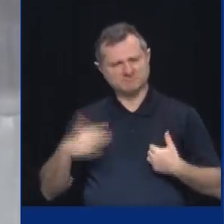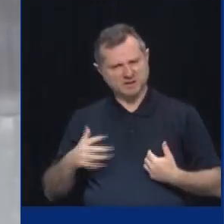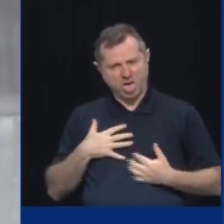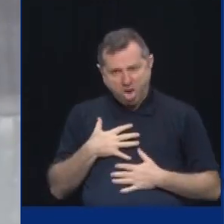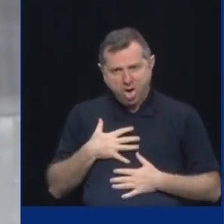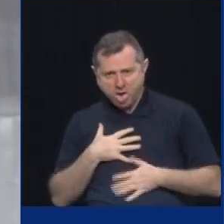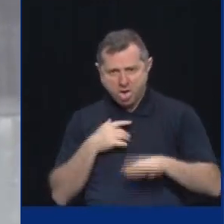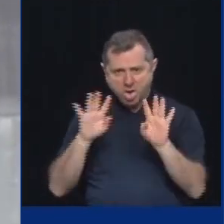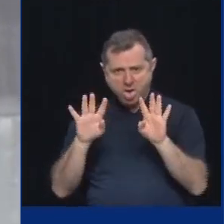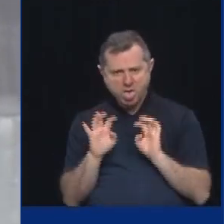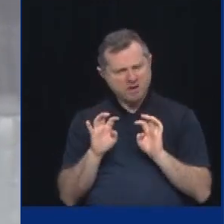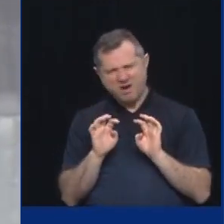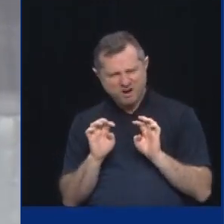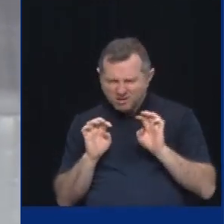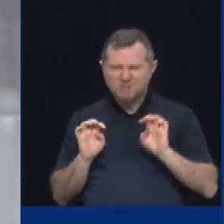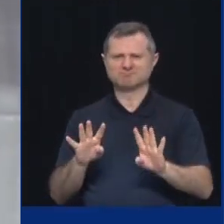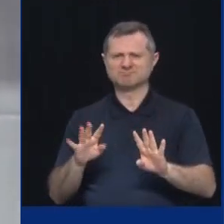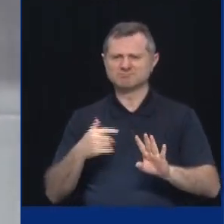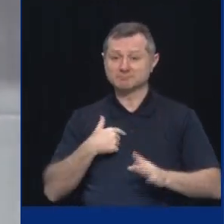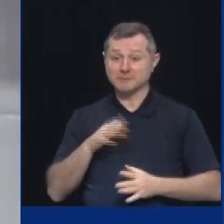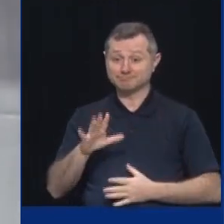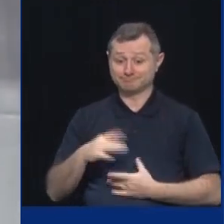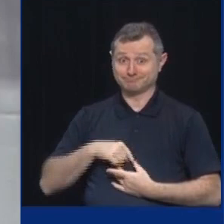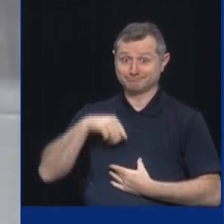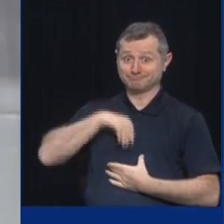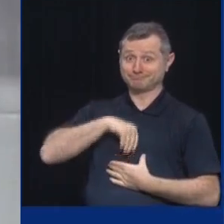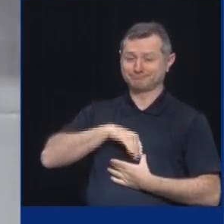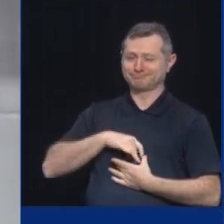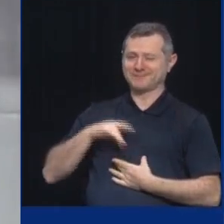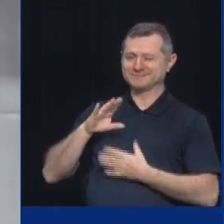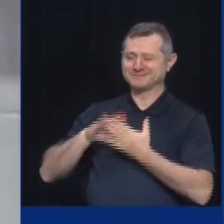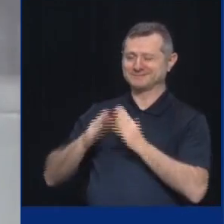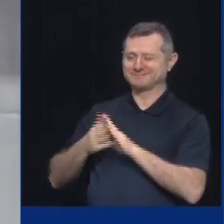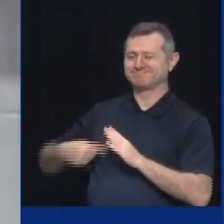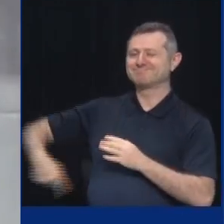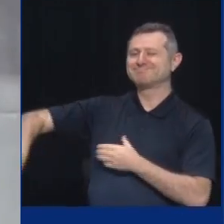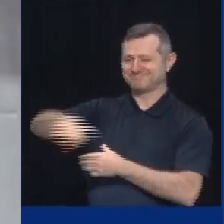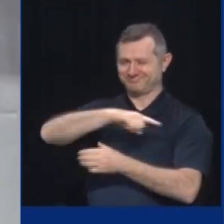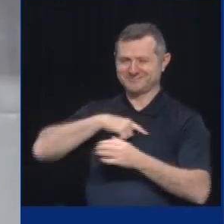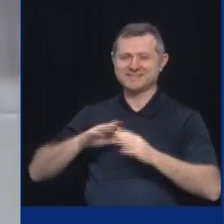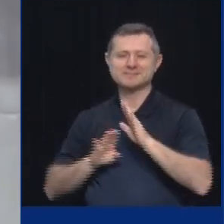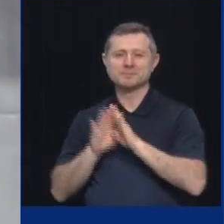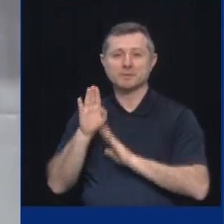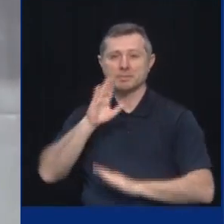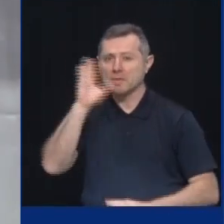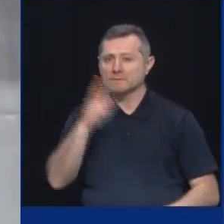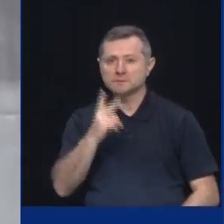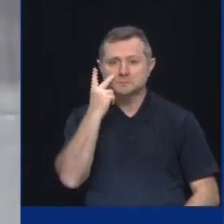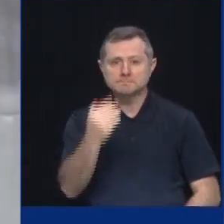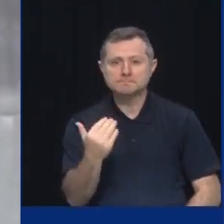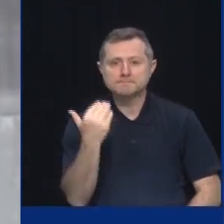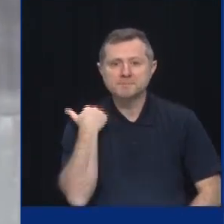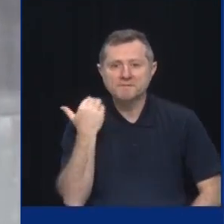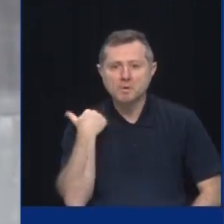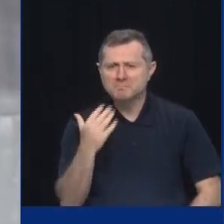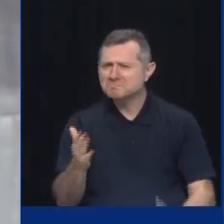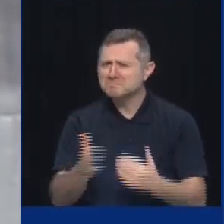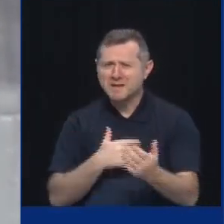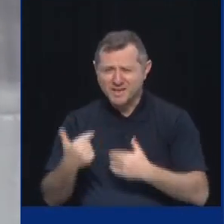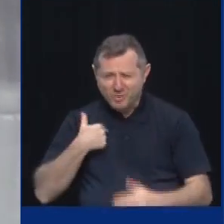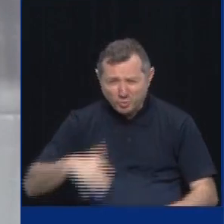a spirit of community that I haven't seen in my lifetime as a native New Yorker. And people